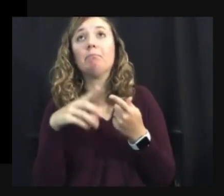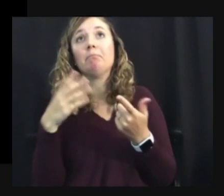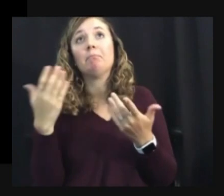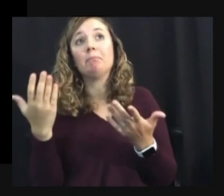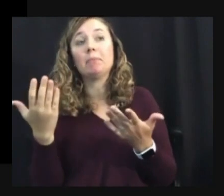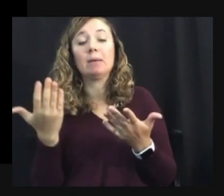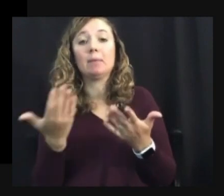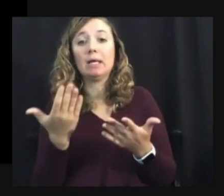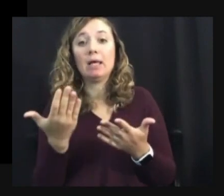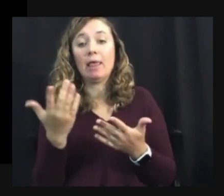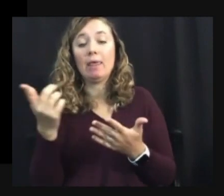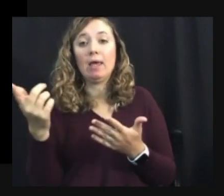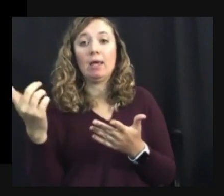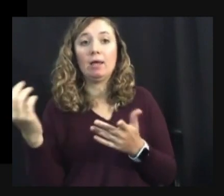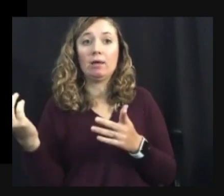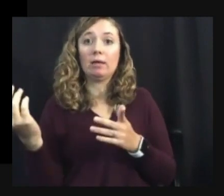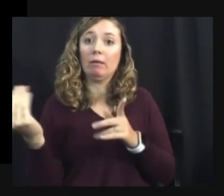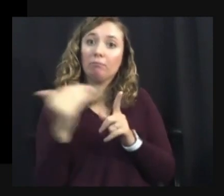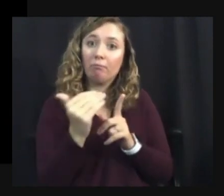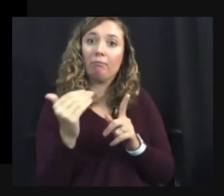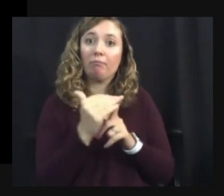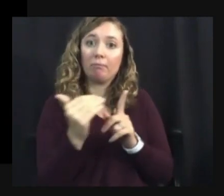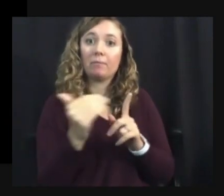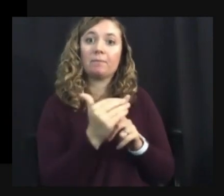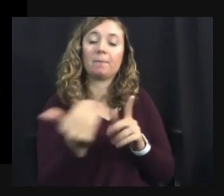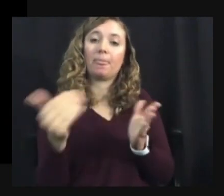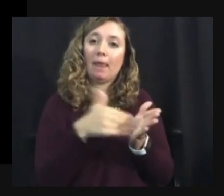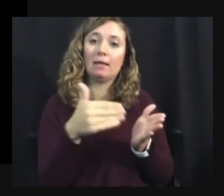that person would just keep calling me and trying to